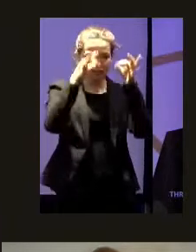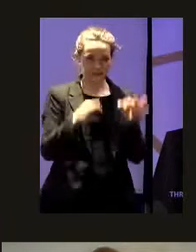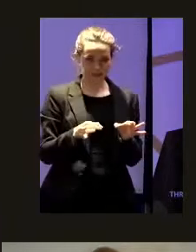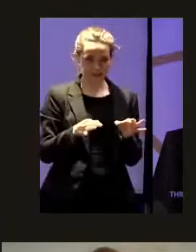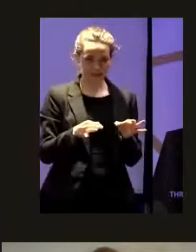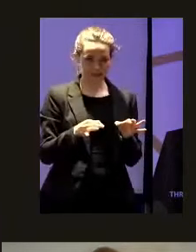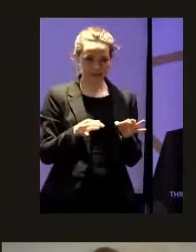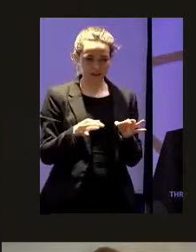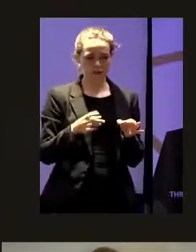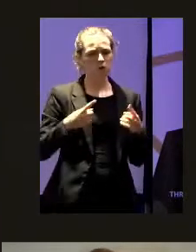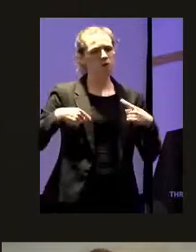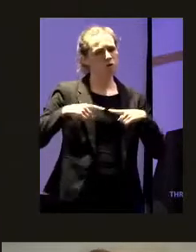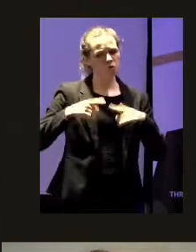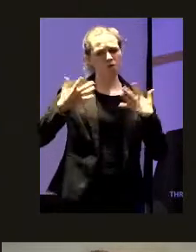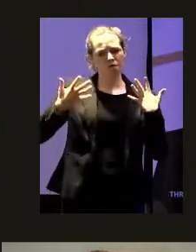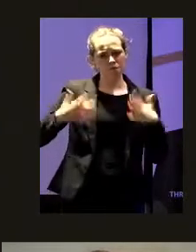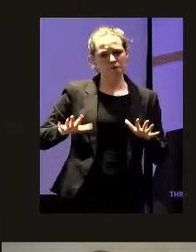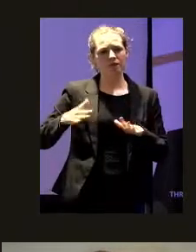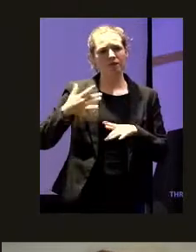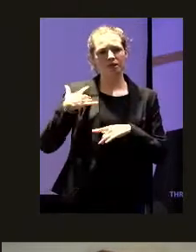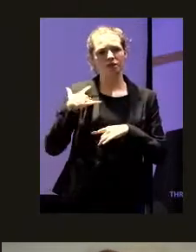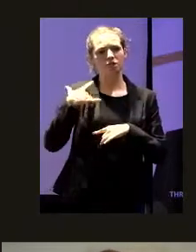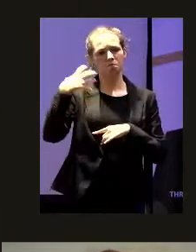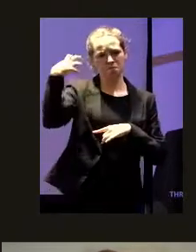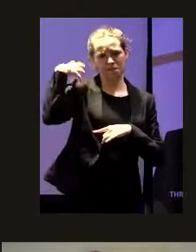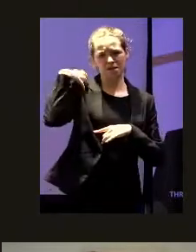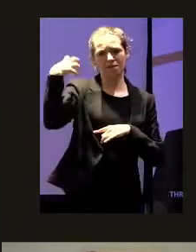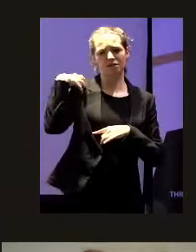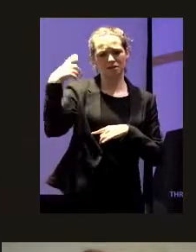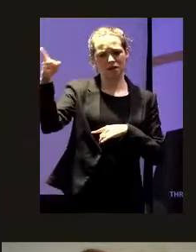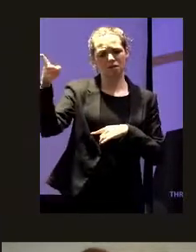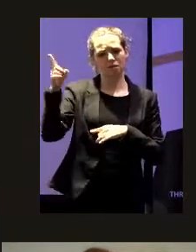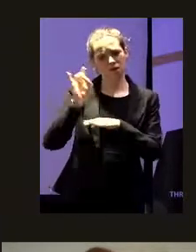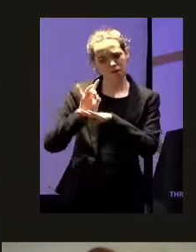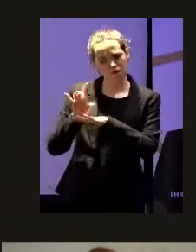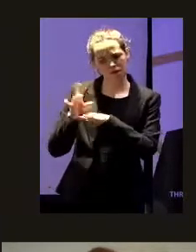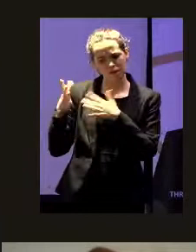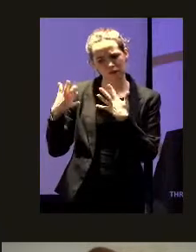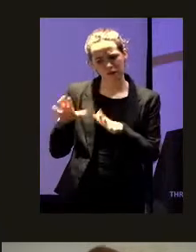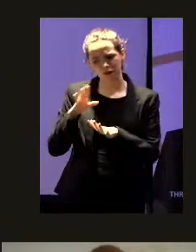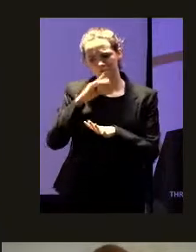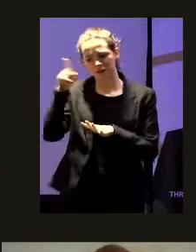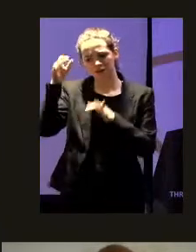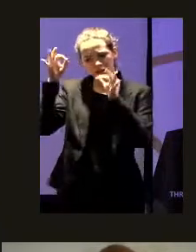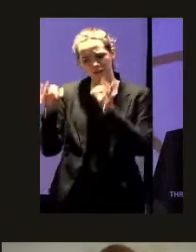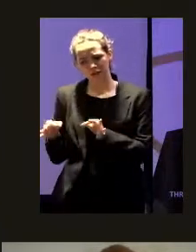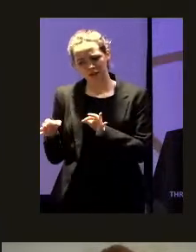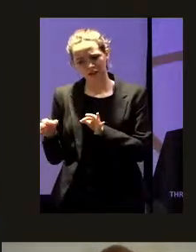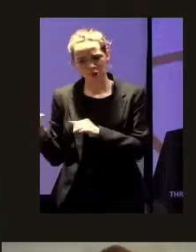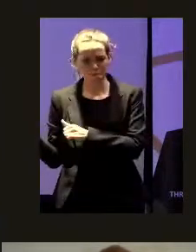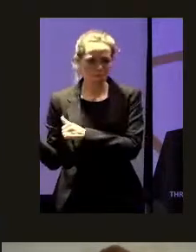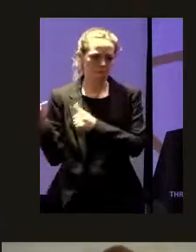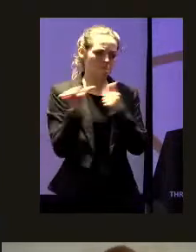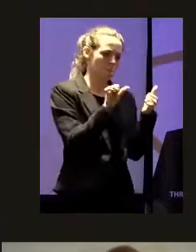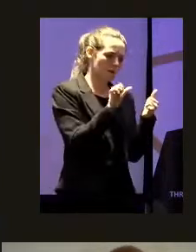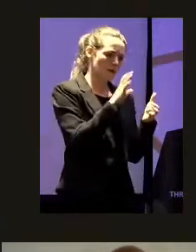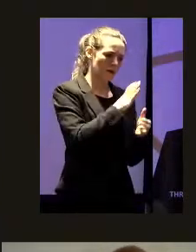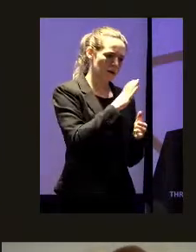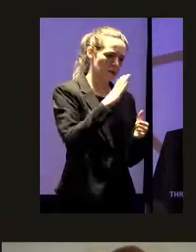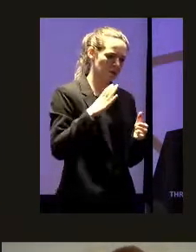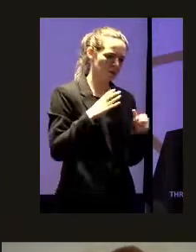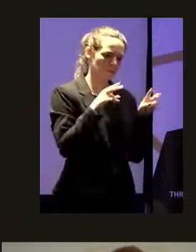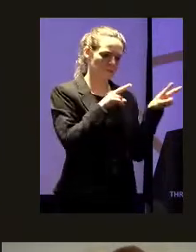on, those decisions are then referred back to council in terms of the objections for council to